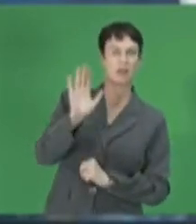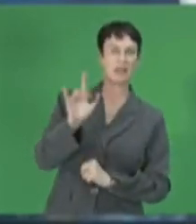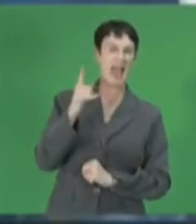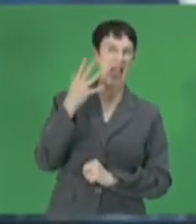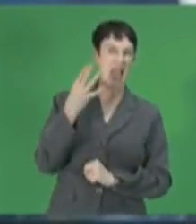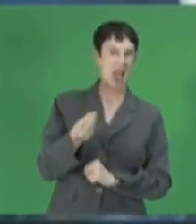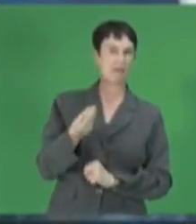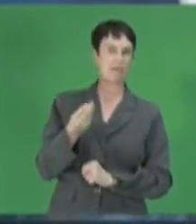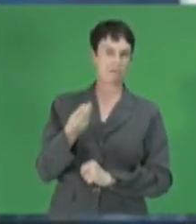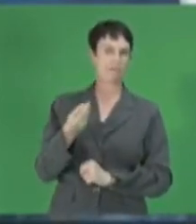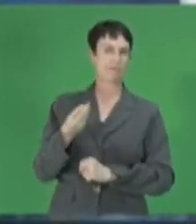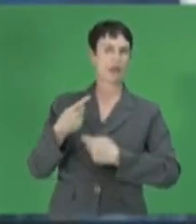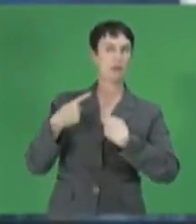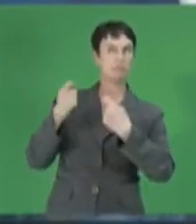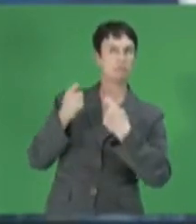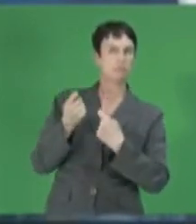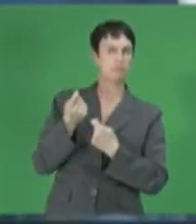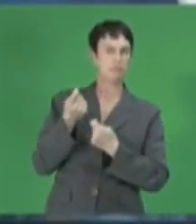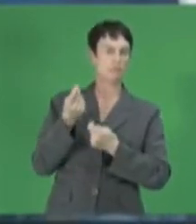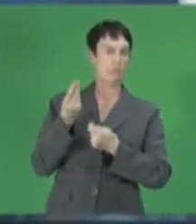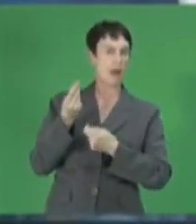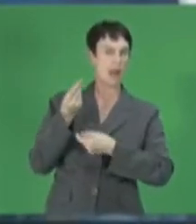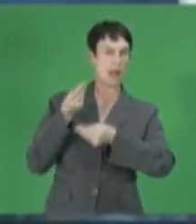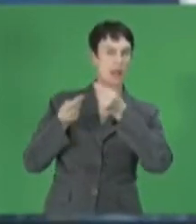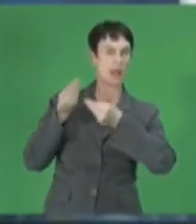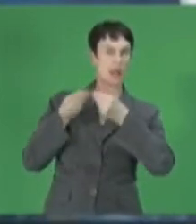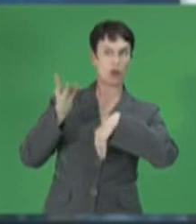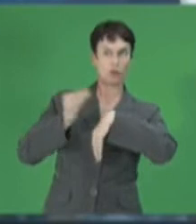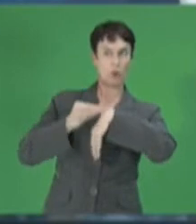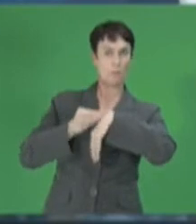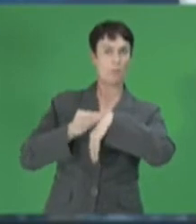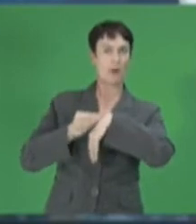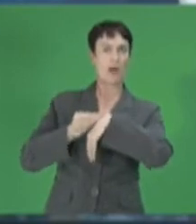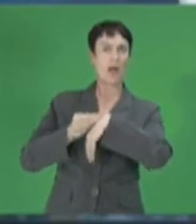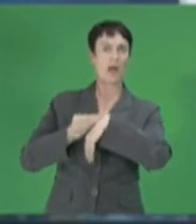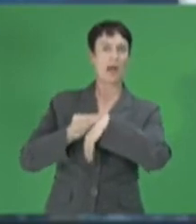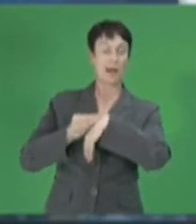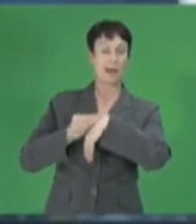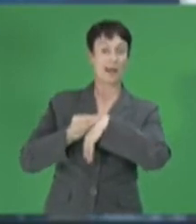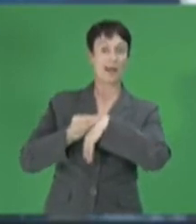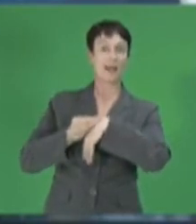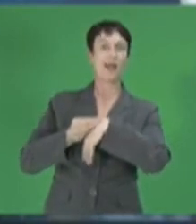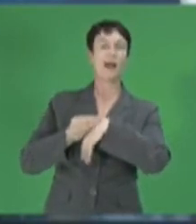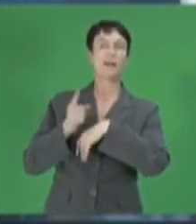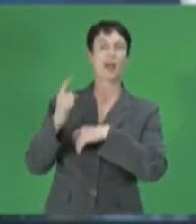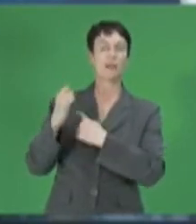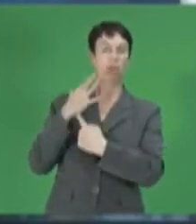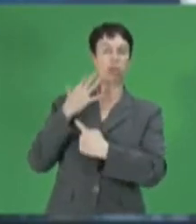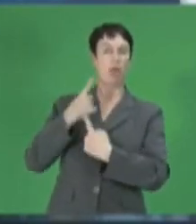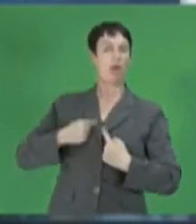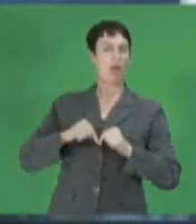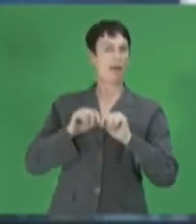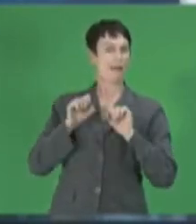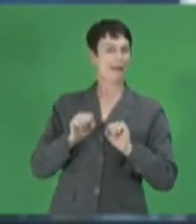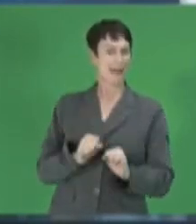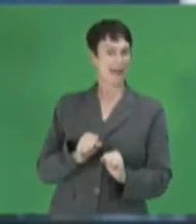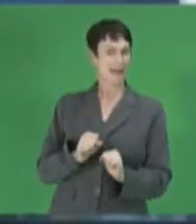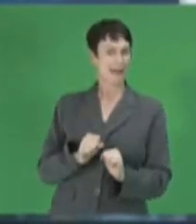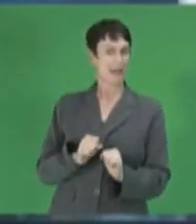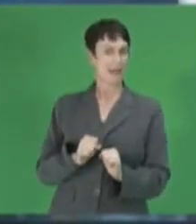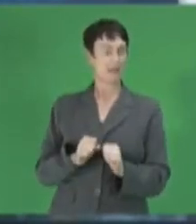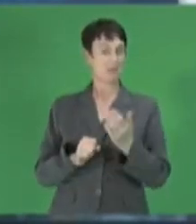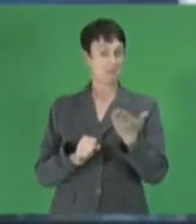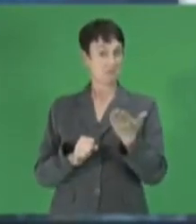and potential spillover effects if it's unable to fulfill its obligations? To what extent could this affect